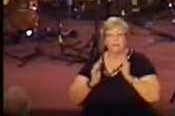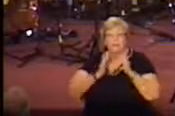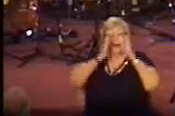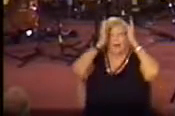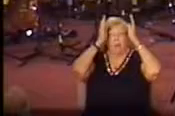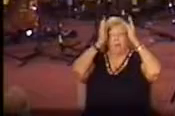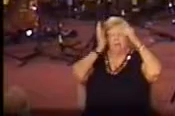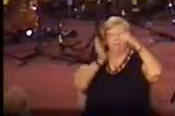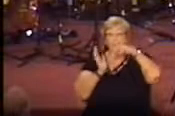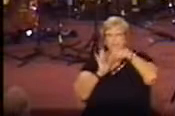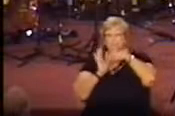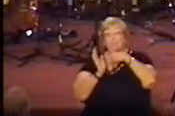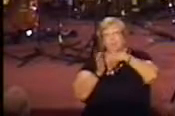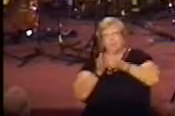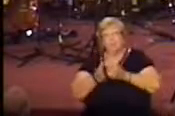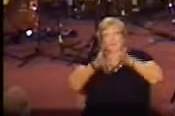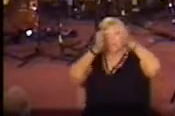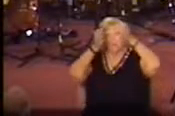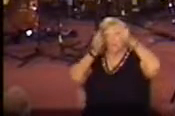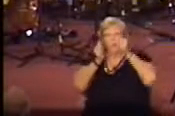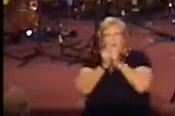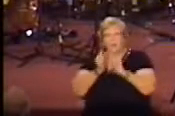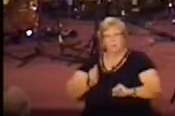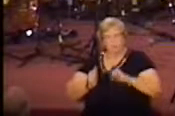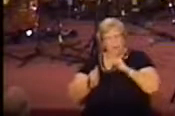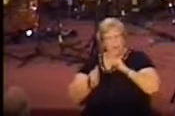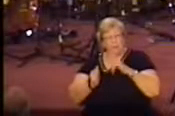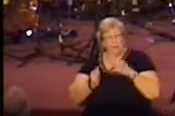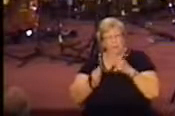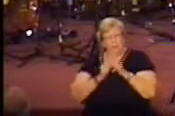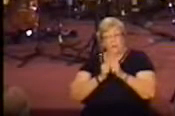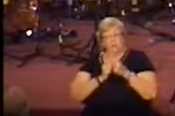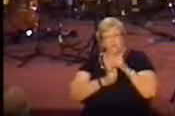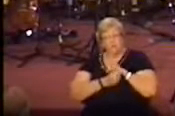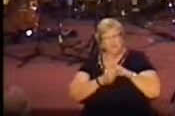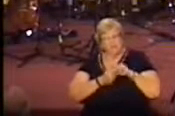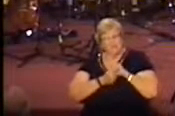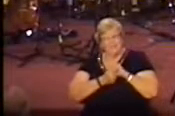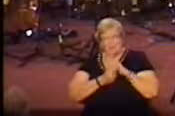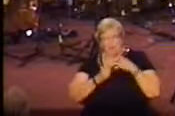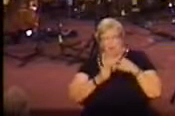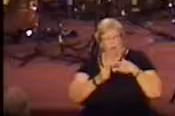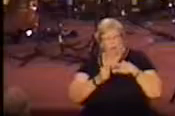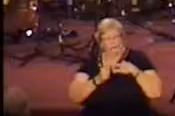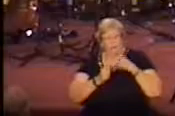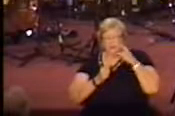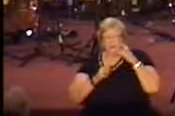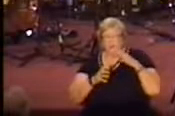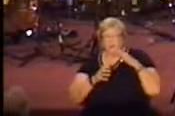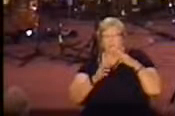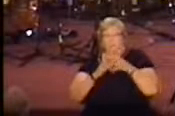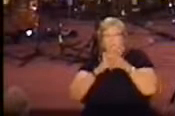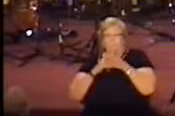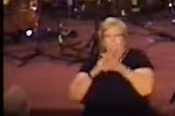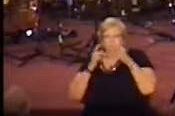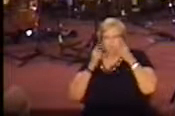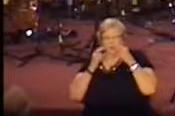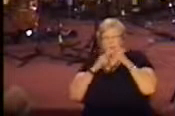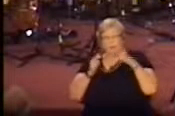pride. Fell with grieving hearts, stunned America cried. But we're